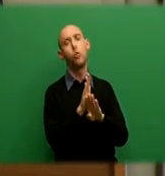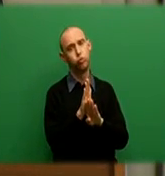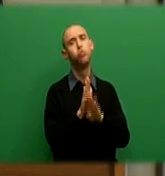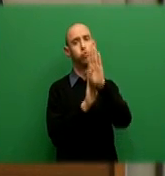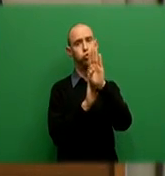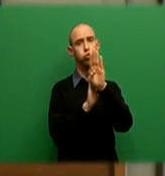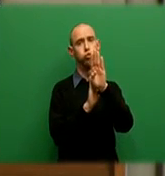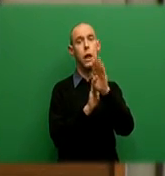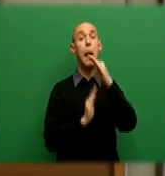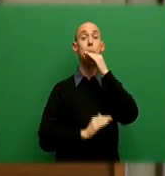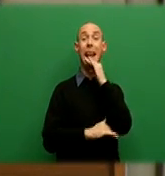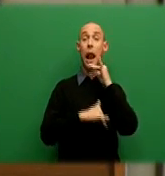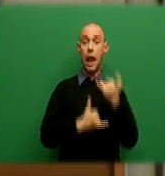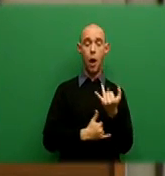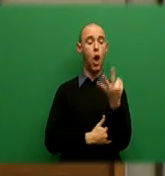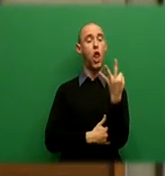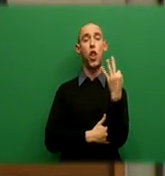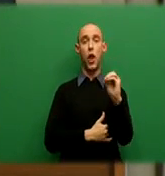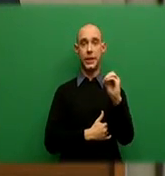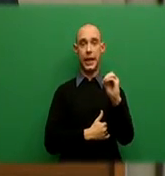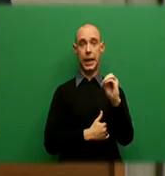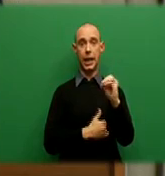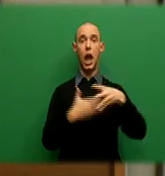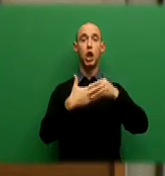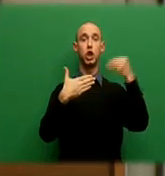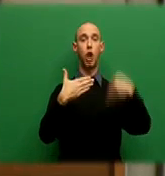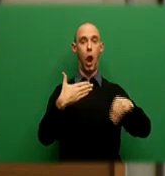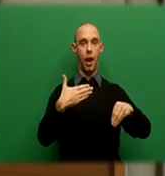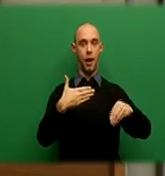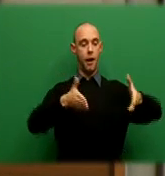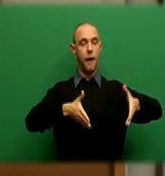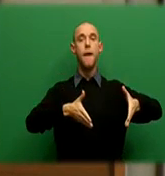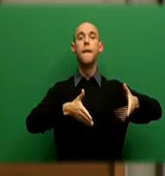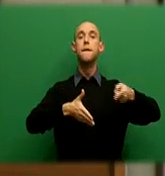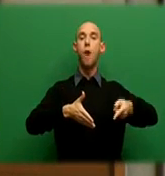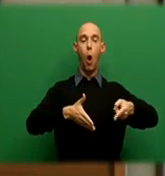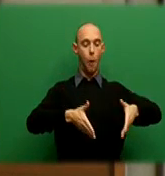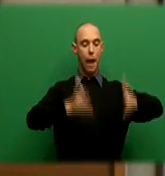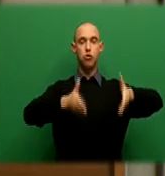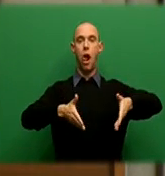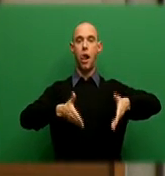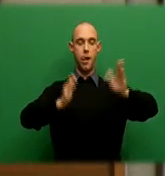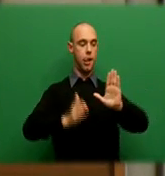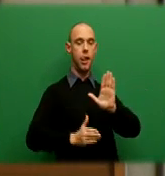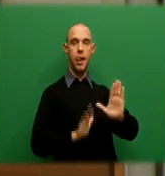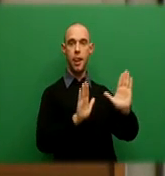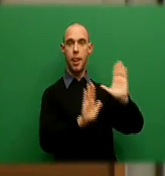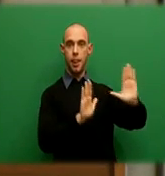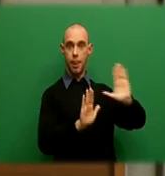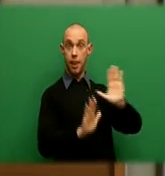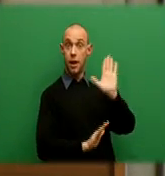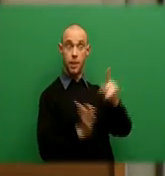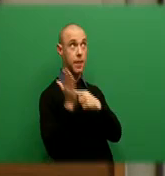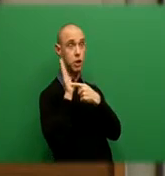$30 per barrel seen in January, as the global oversupply appears to have subsided in the wake of